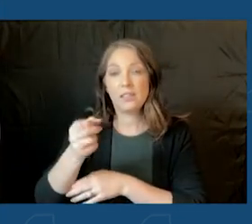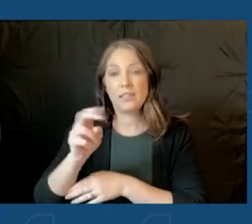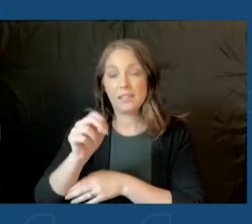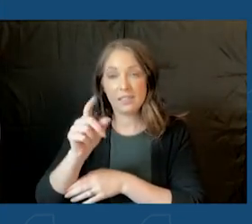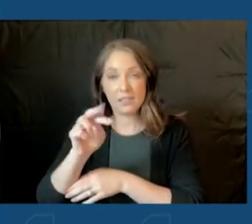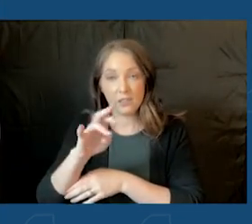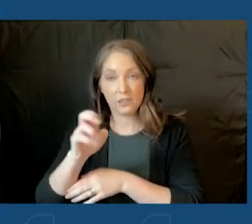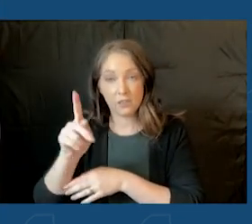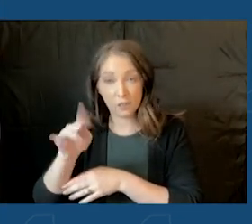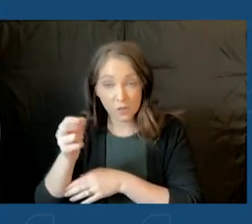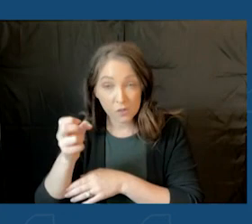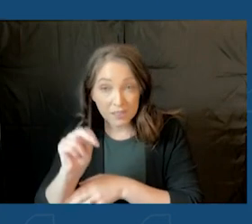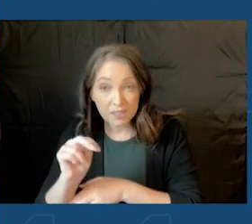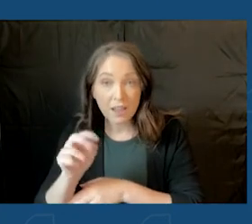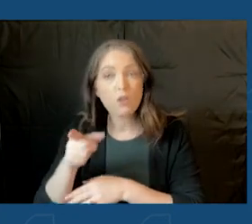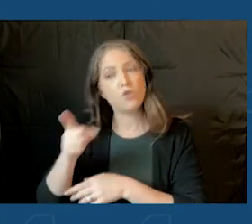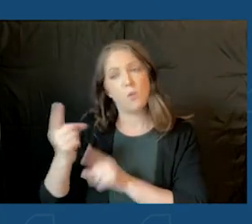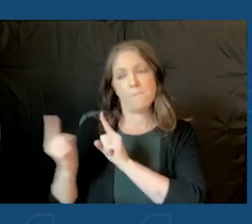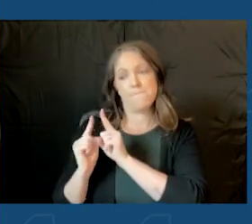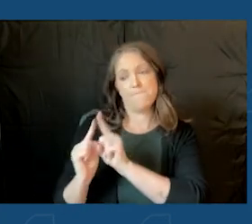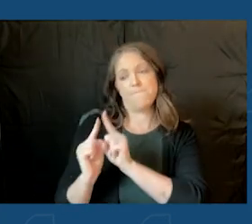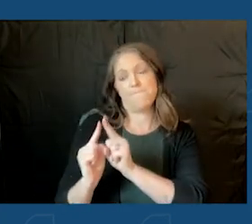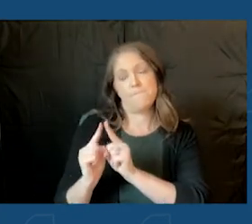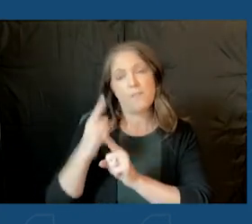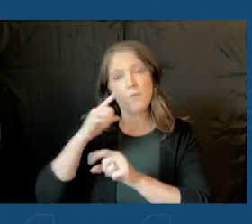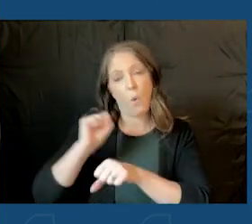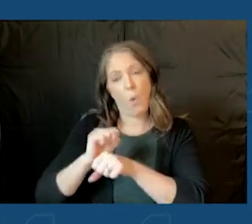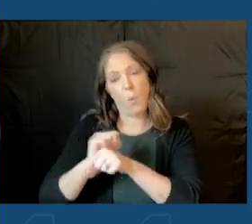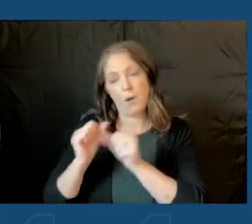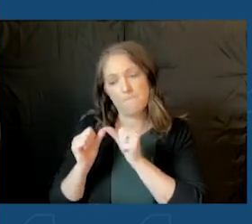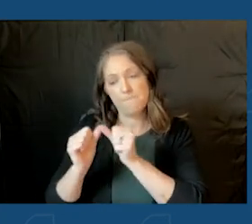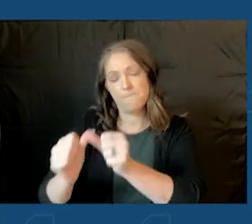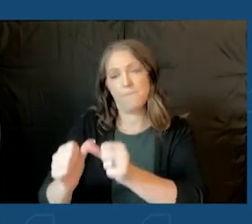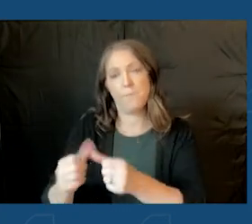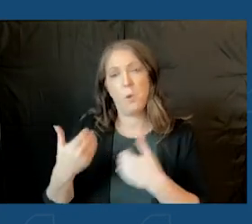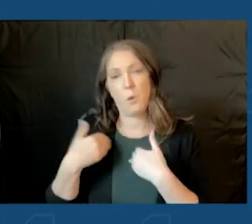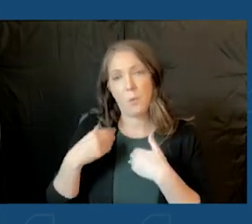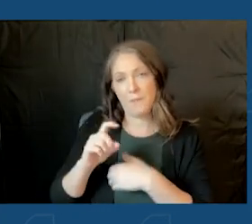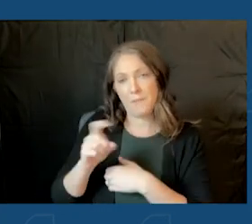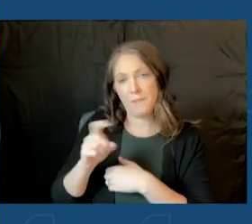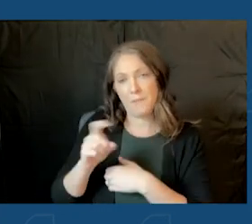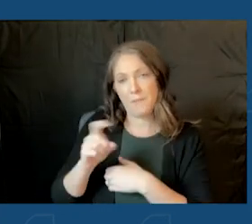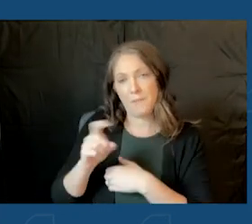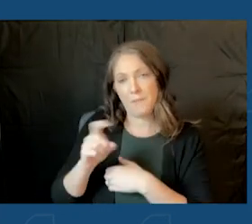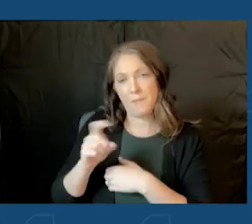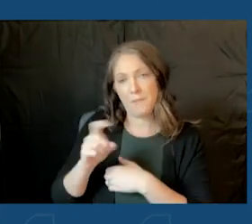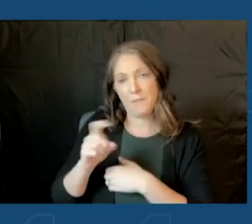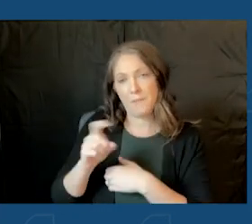much of this work and continues to do it these past years as well. John?